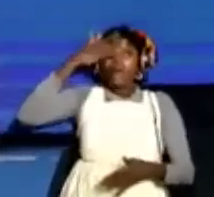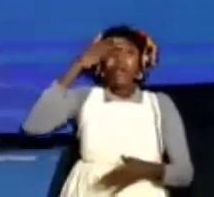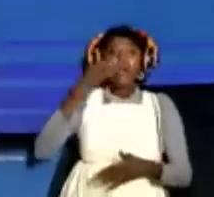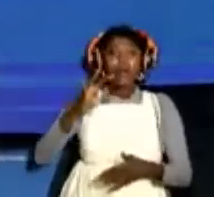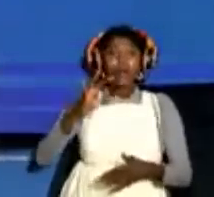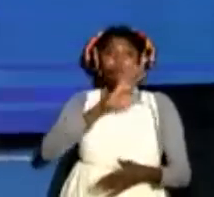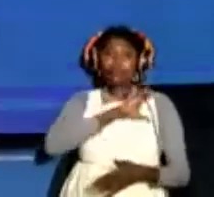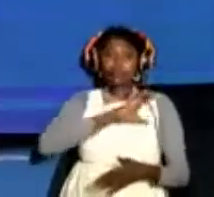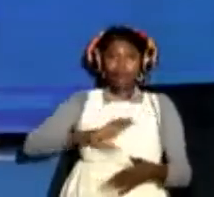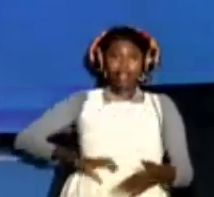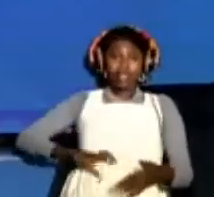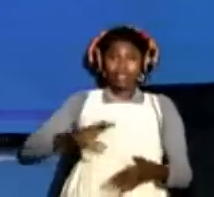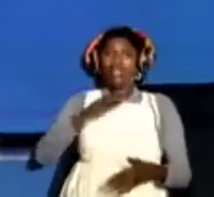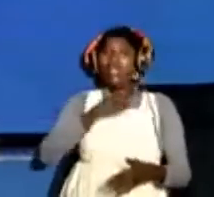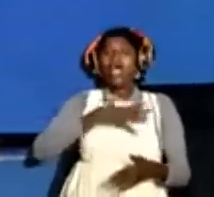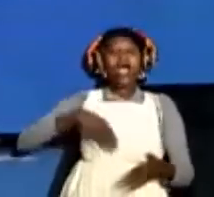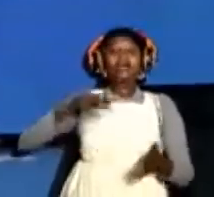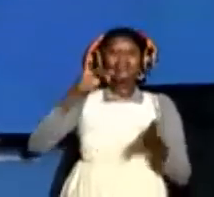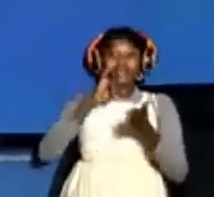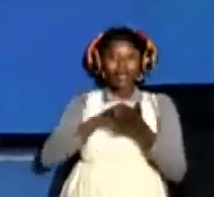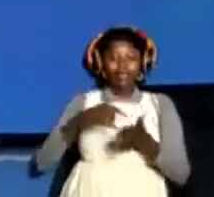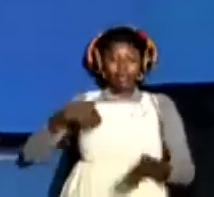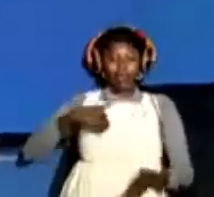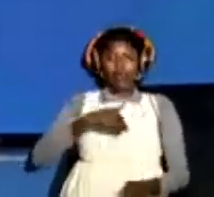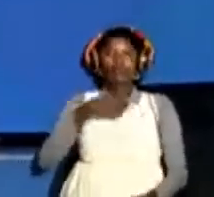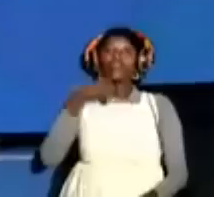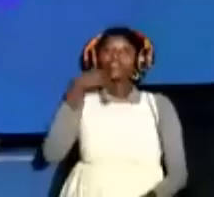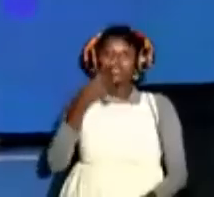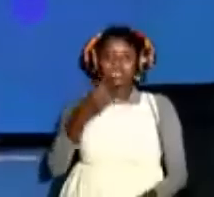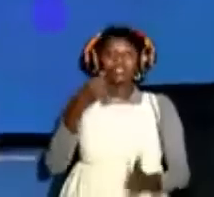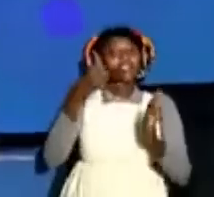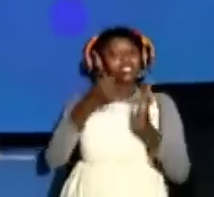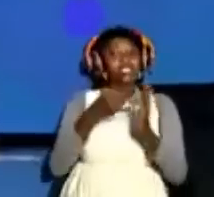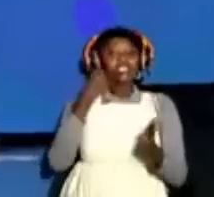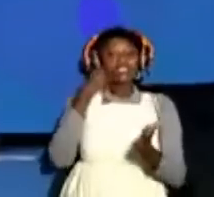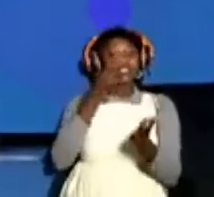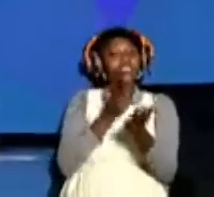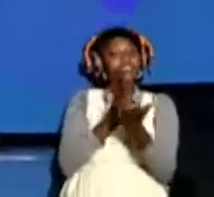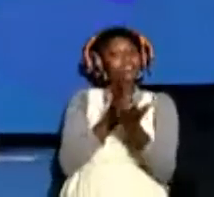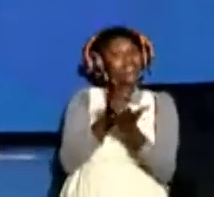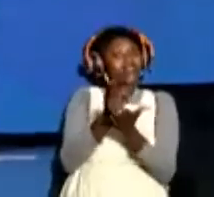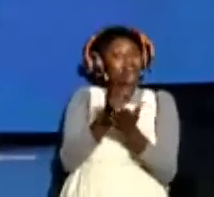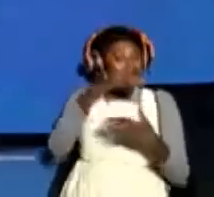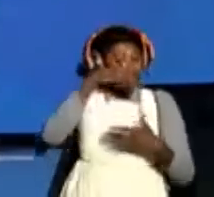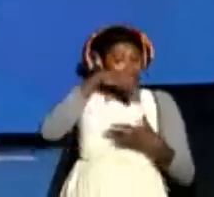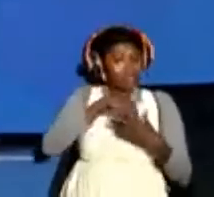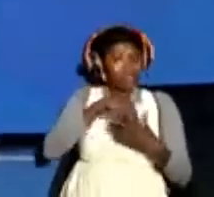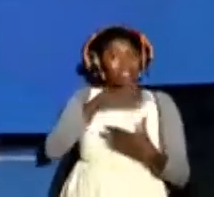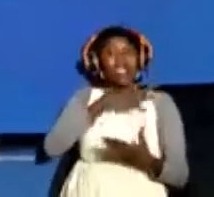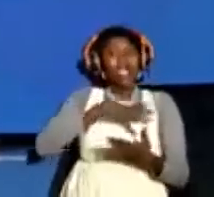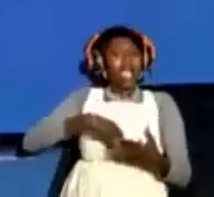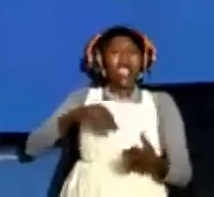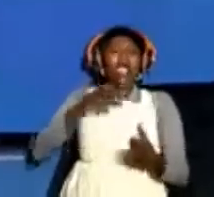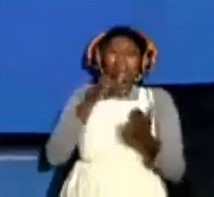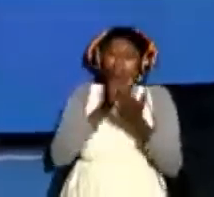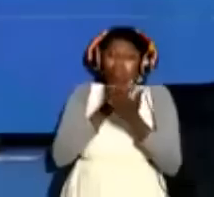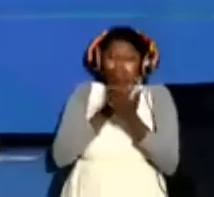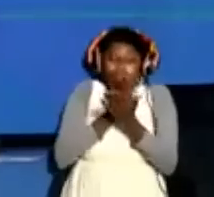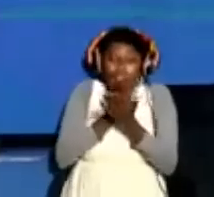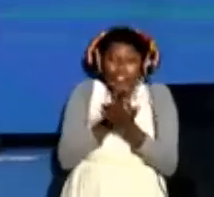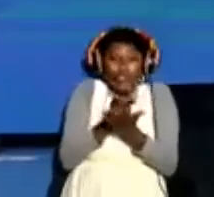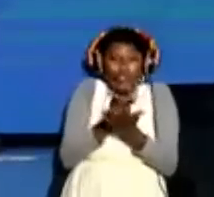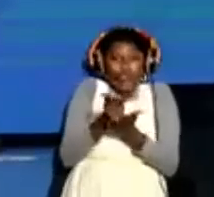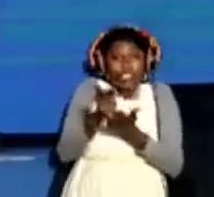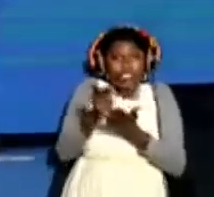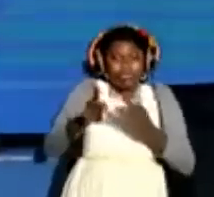we stand, then we said the matter of integrity, the matter of purity of